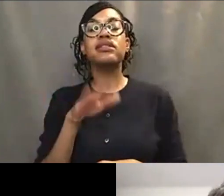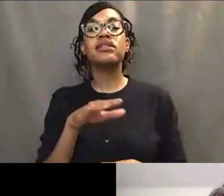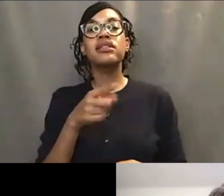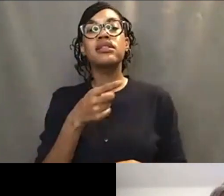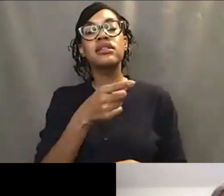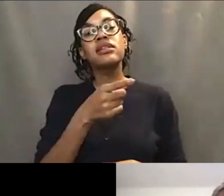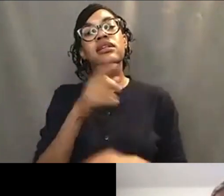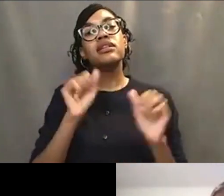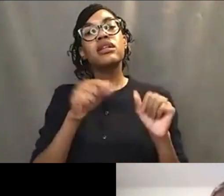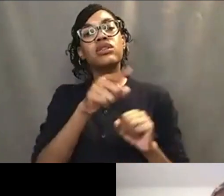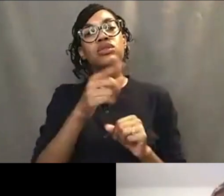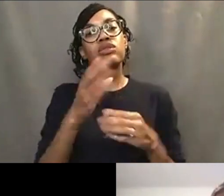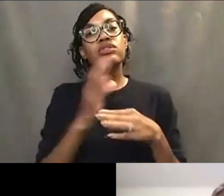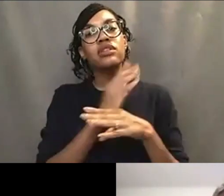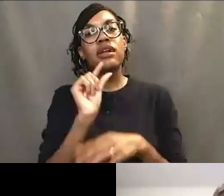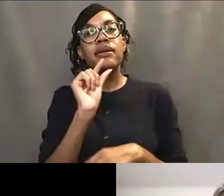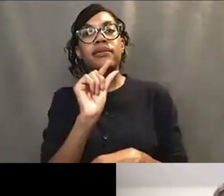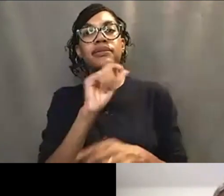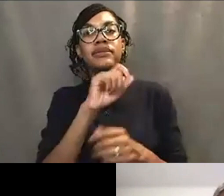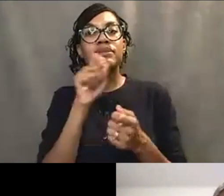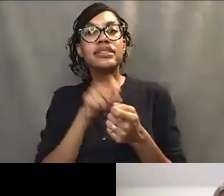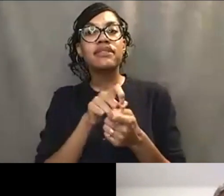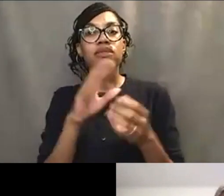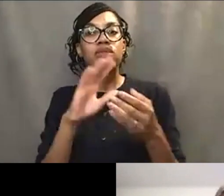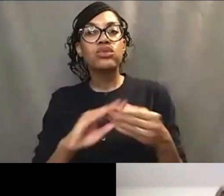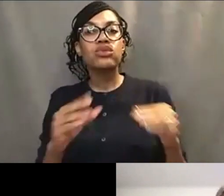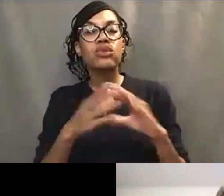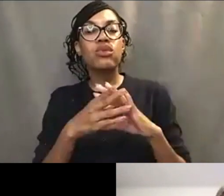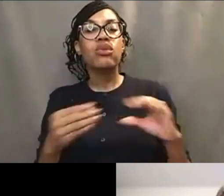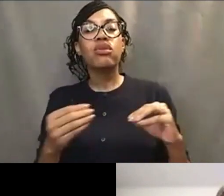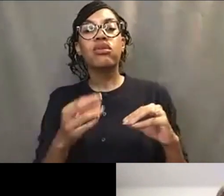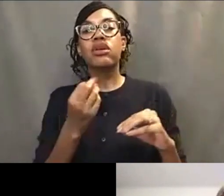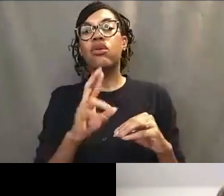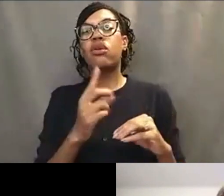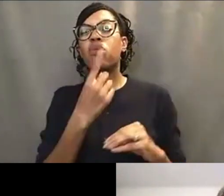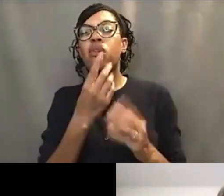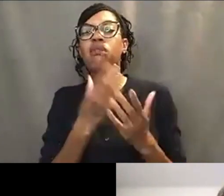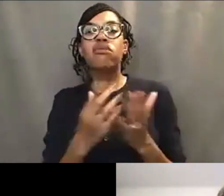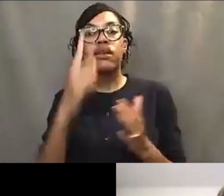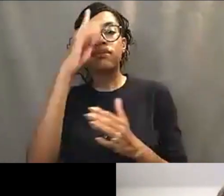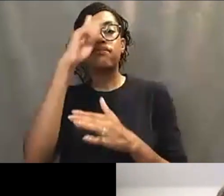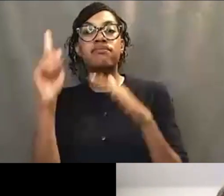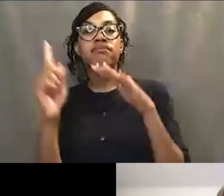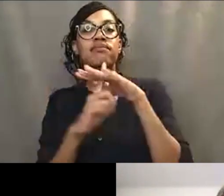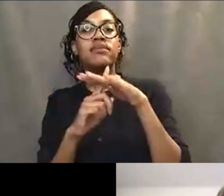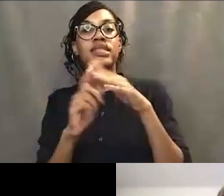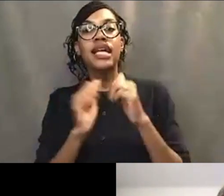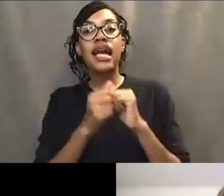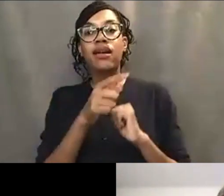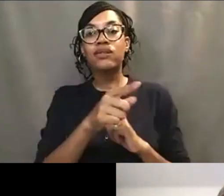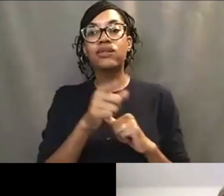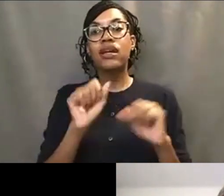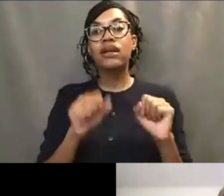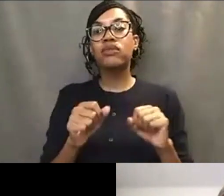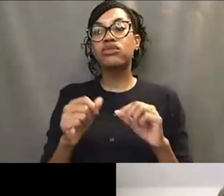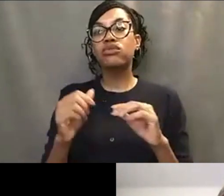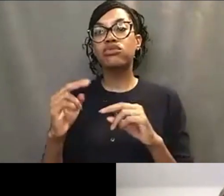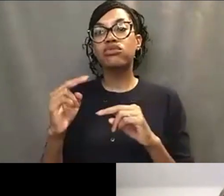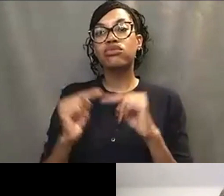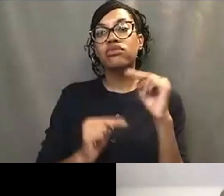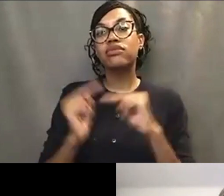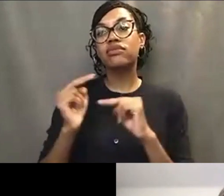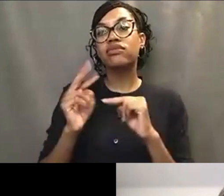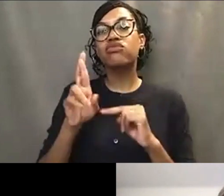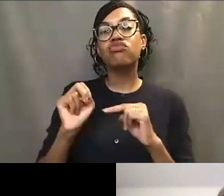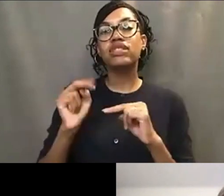a specific story or anecdote that sticks out to you on how UTLA repaired relationships with the community to heal and